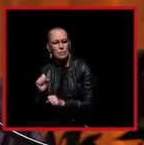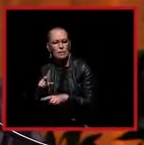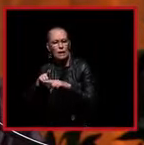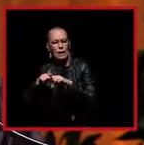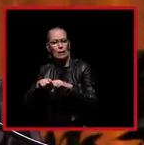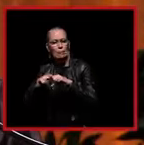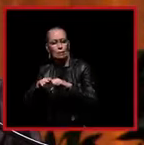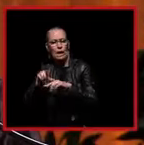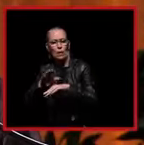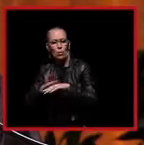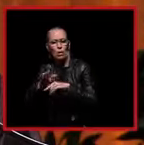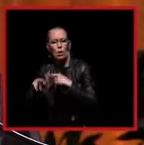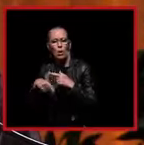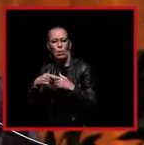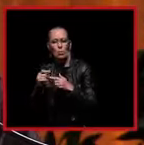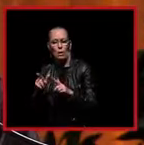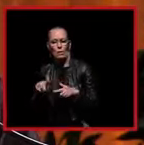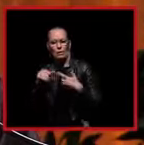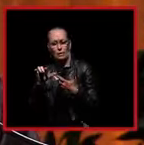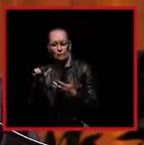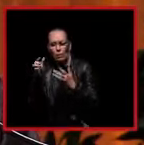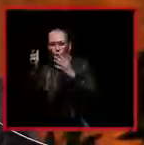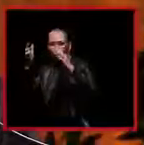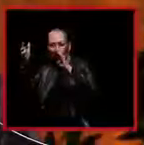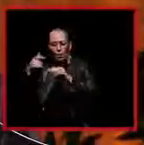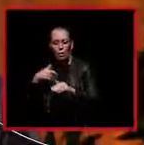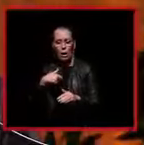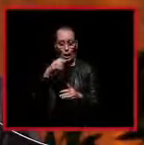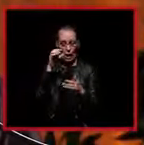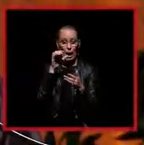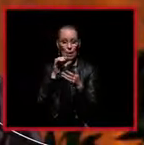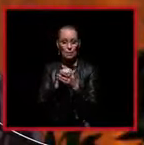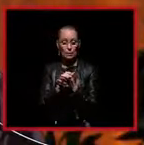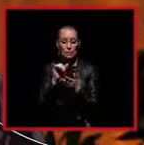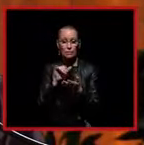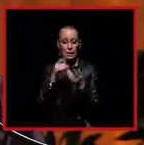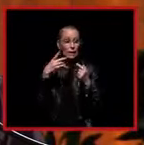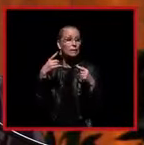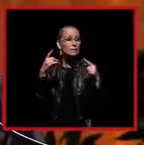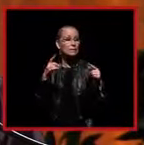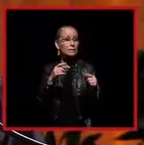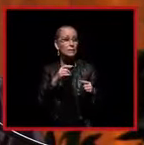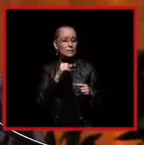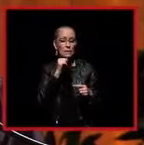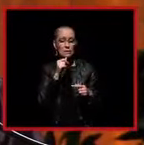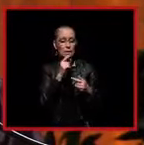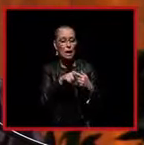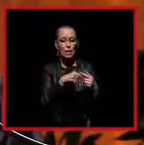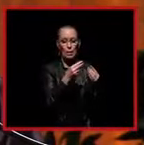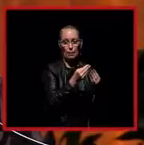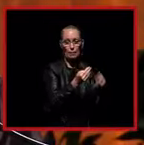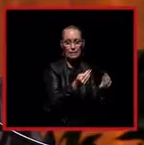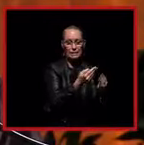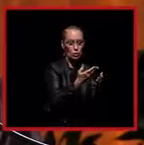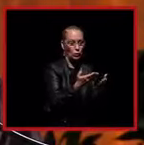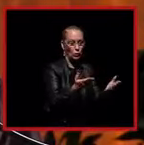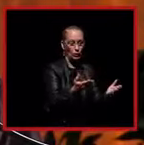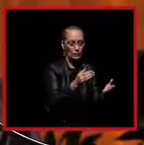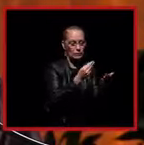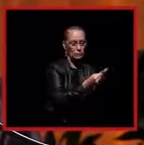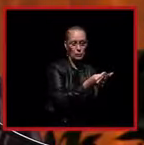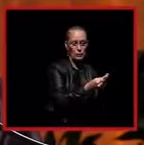them a curve. I am coming to believe that success is not more material wealth, but